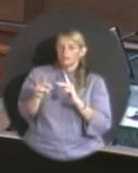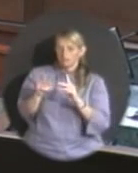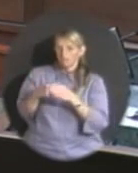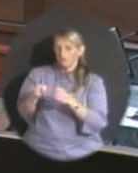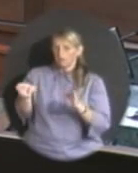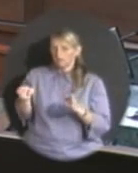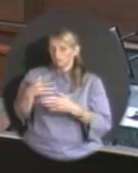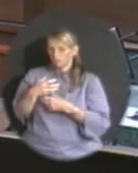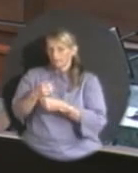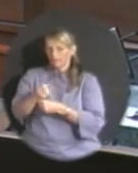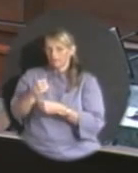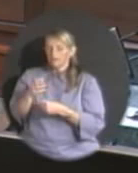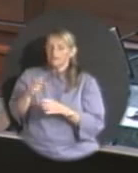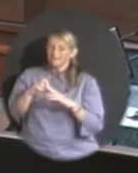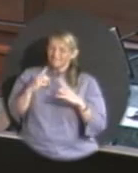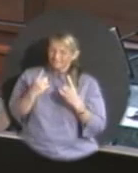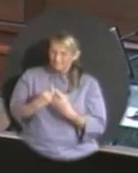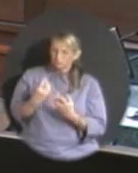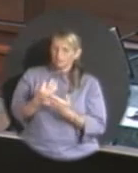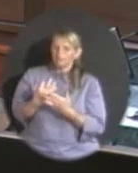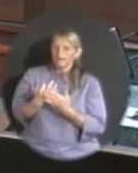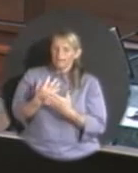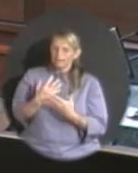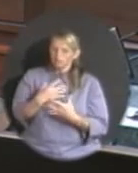financial interest and bargaining position.